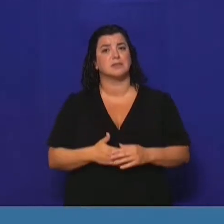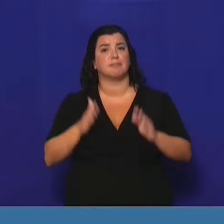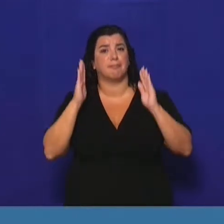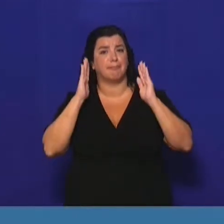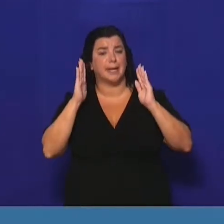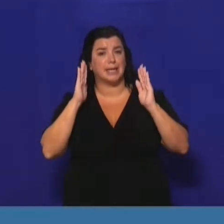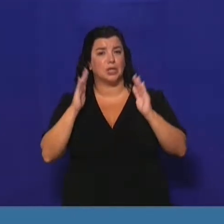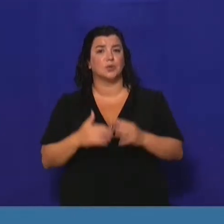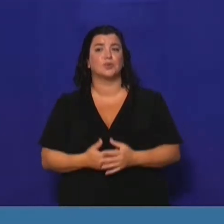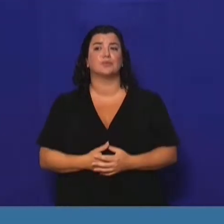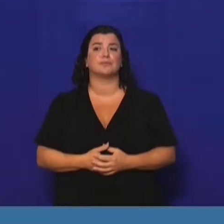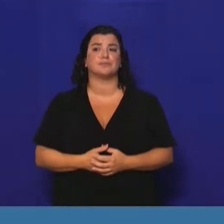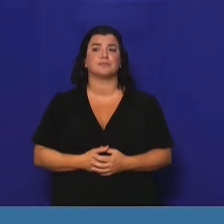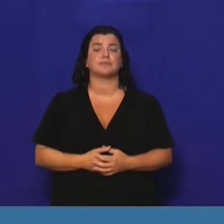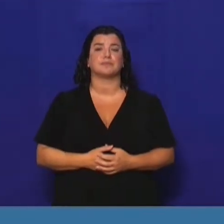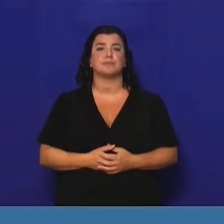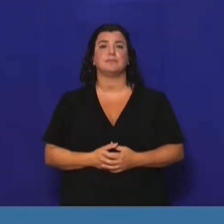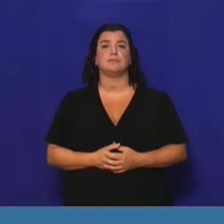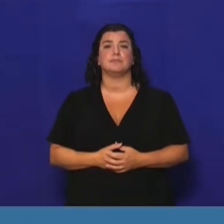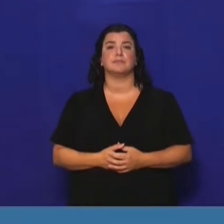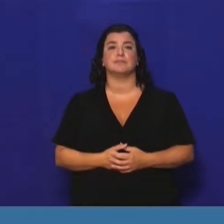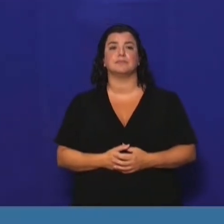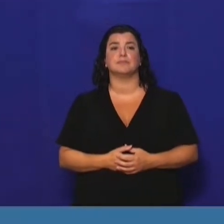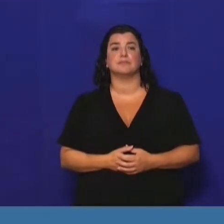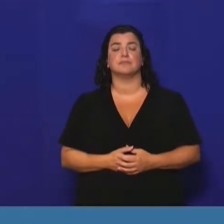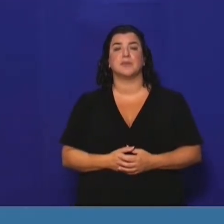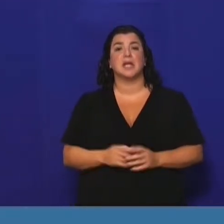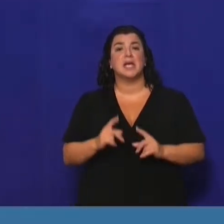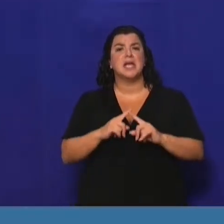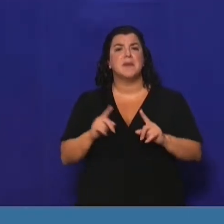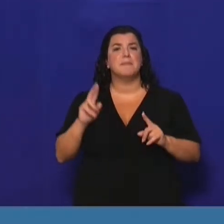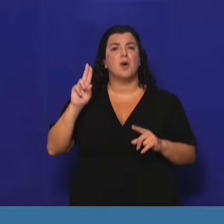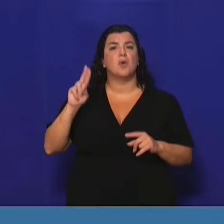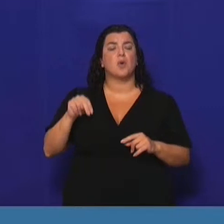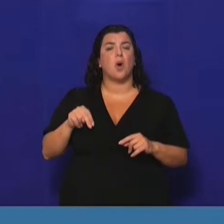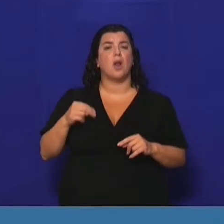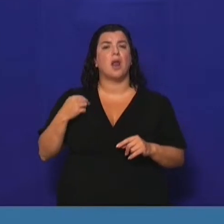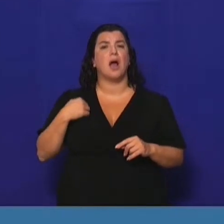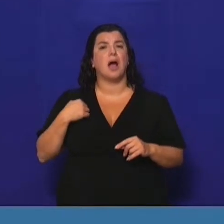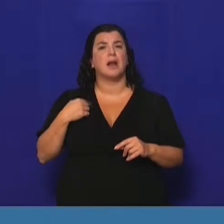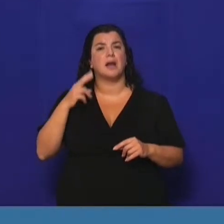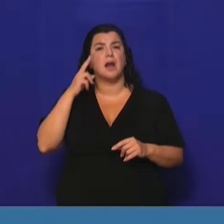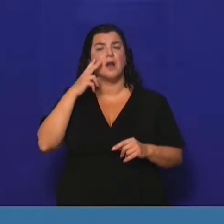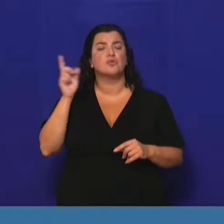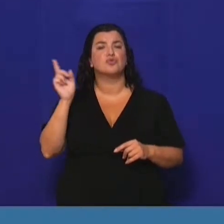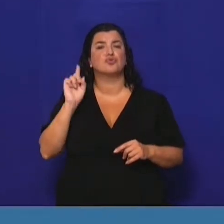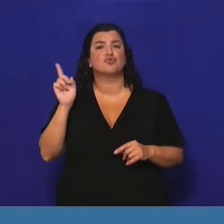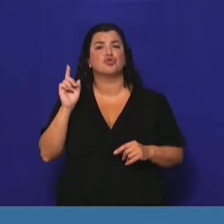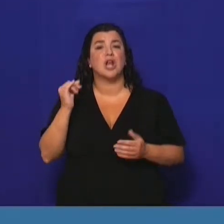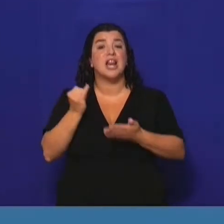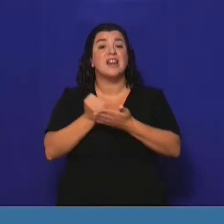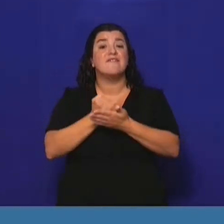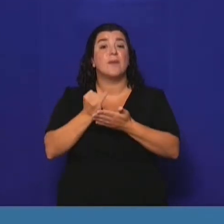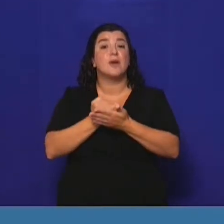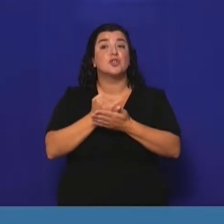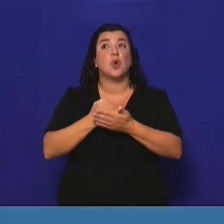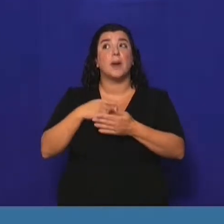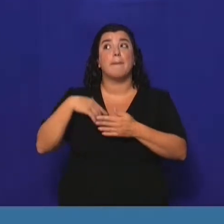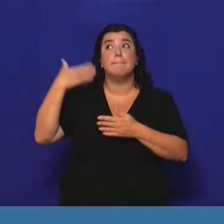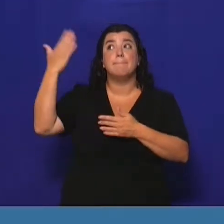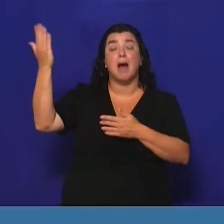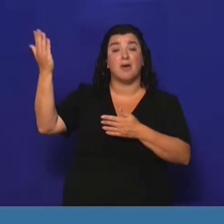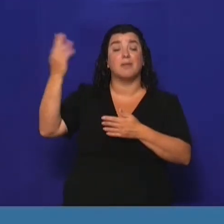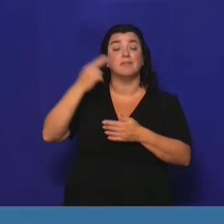hemm każijiet li jferxuhom lil ħaddieħor, però wkoll bbażajnija wkoll fuq l-informazzjoni li rajna minn barra minn